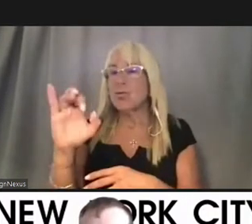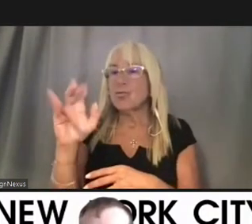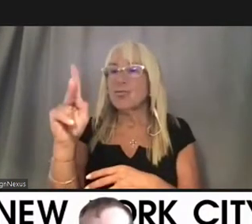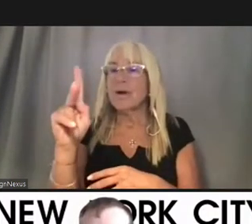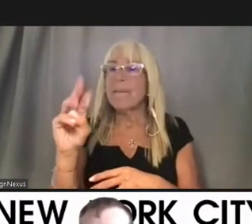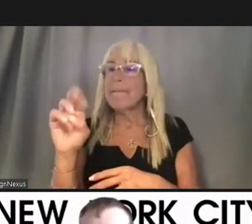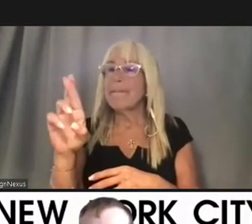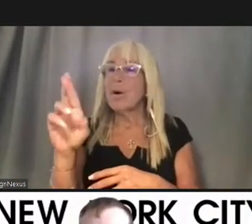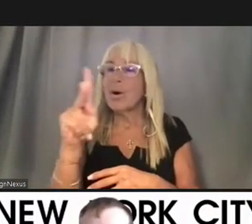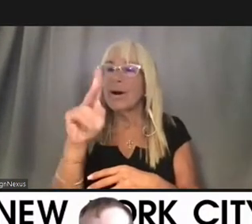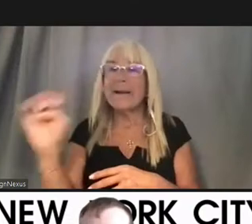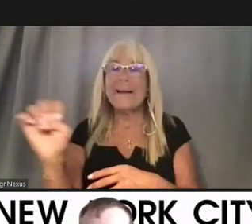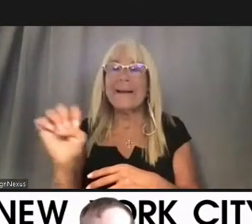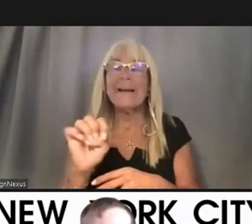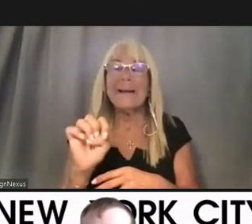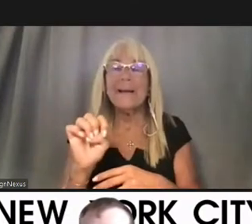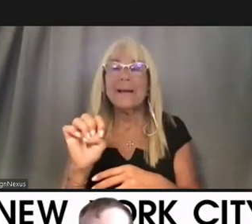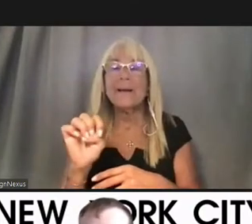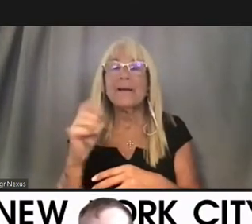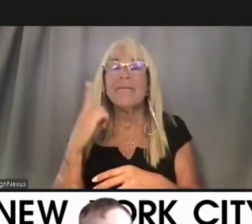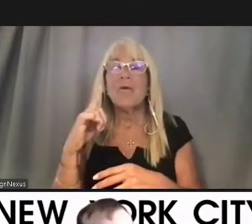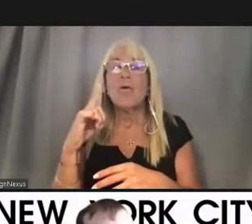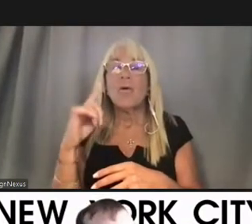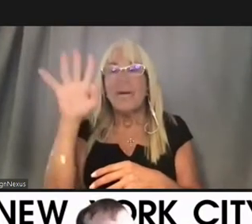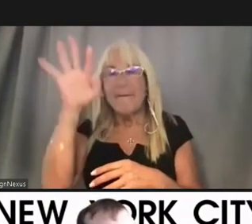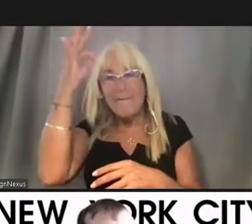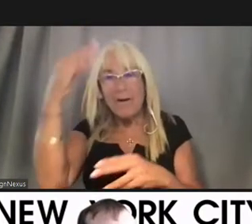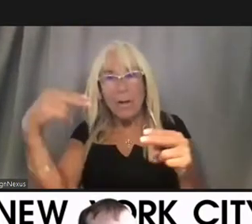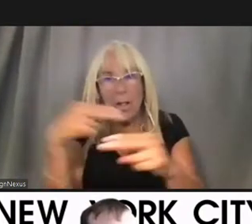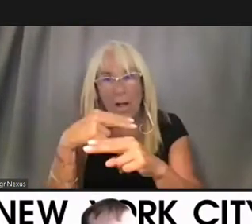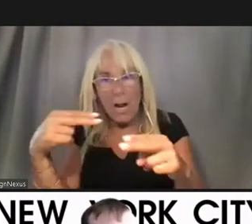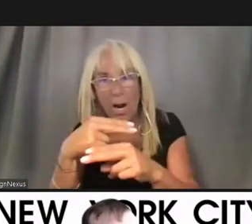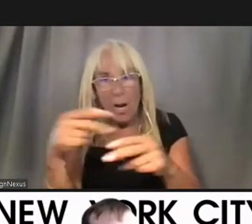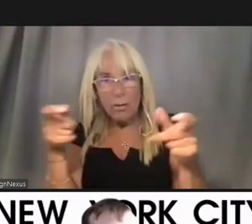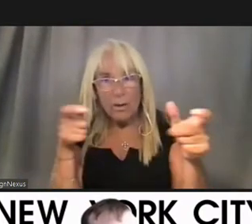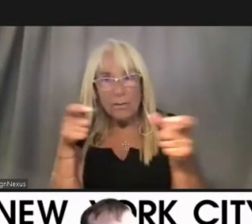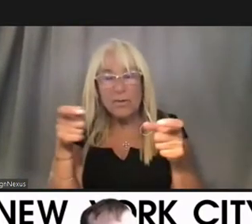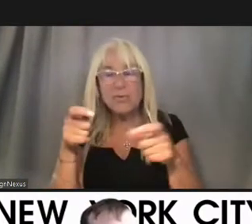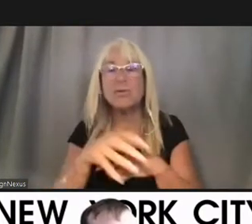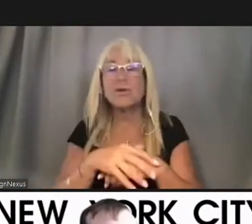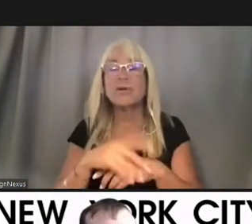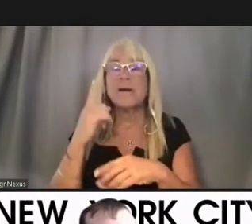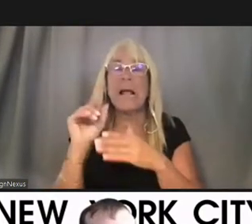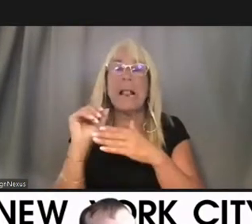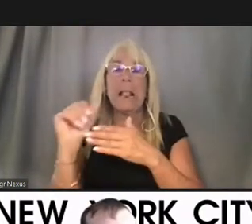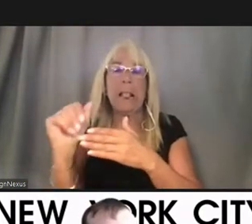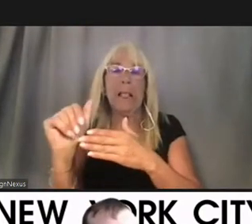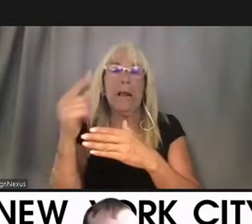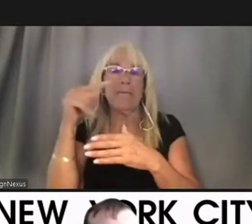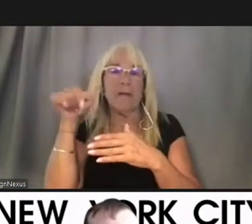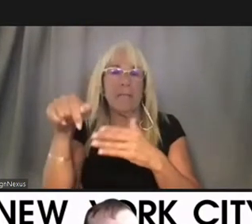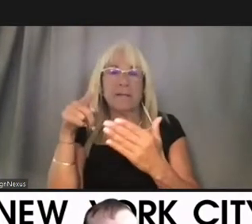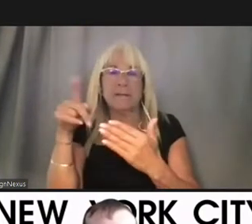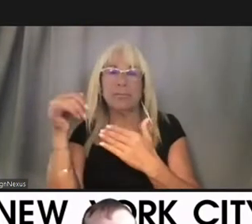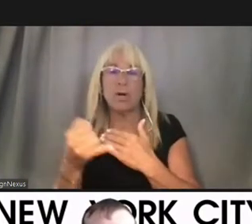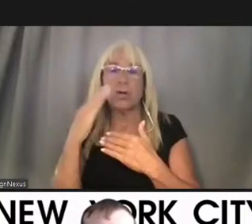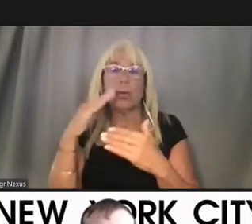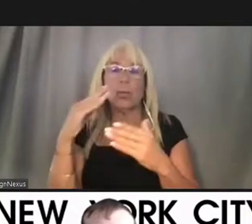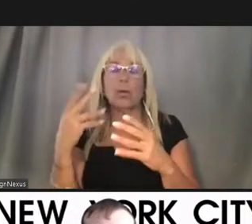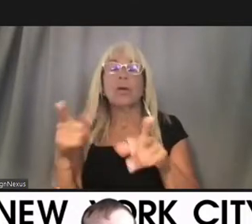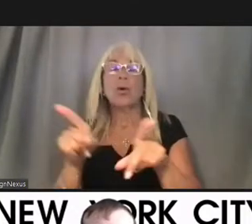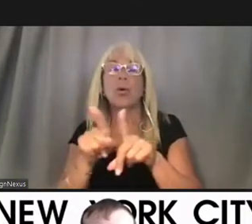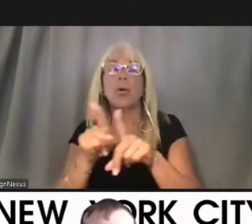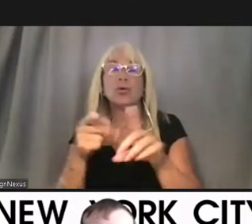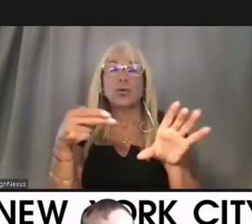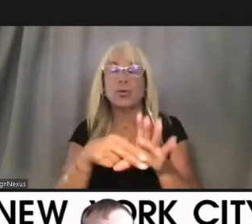New York division administrator for the Federal Highway Administration the lead Federal Agency for this project you will be joined by Monica